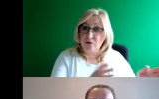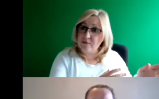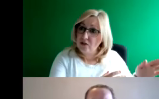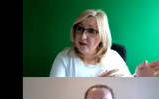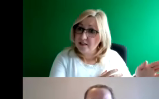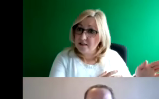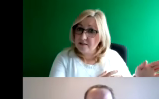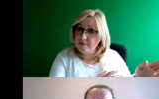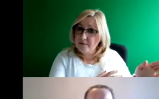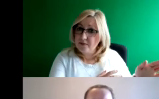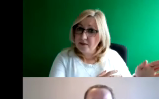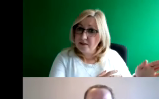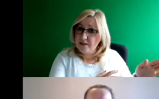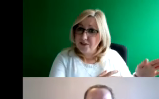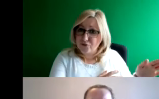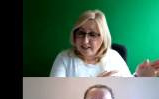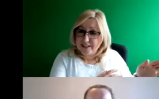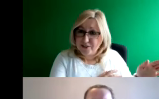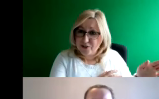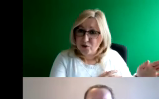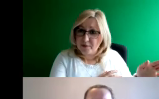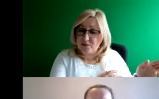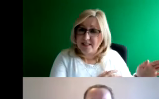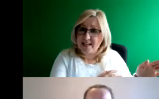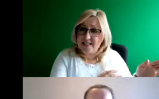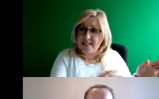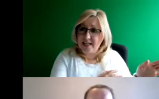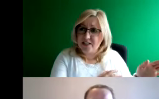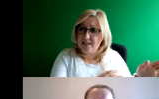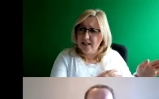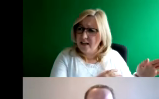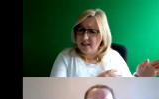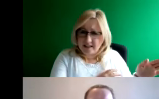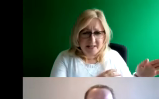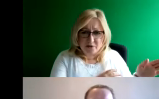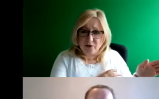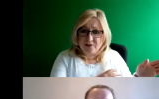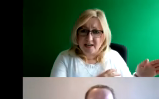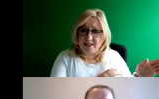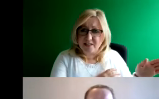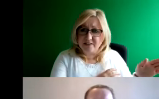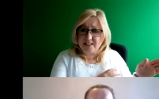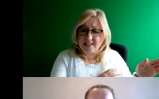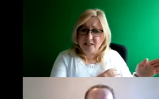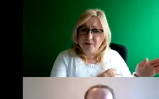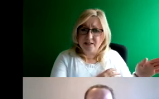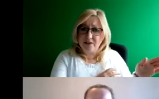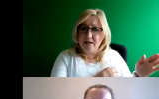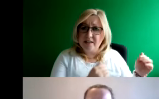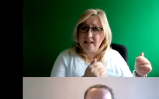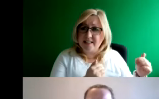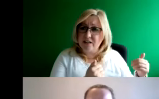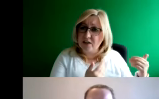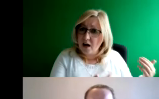regardless of who I'm talking to? It's really unusual because we tend to engage in, like, again, I don't know if Sarah has covered this idea with